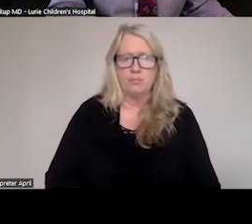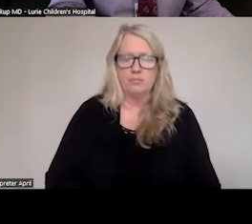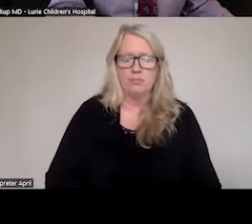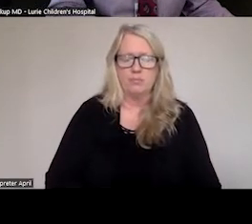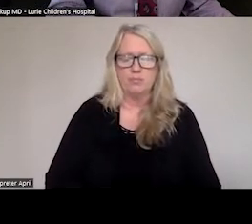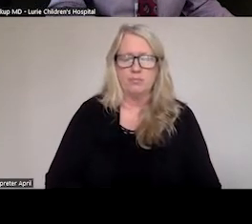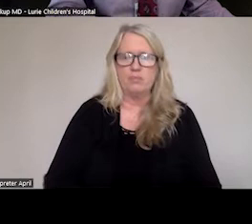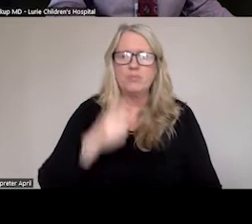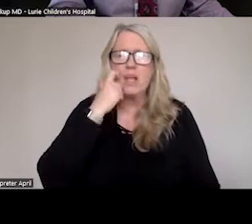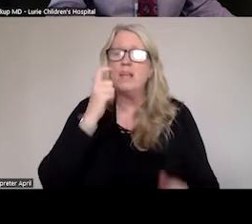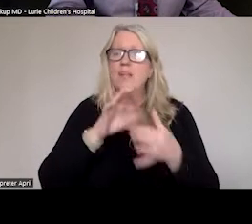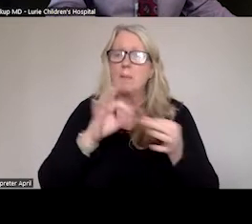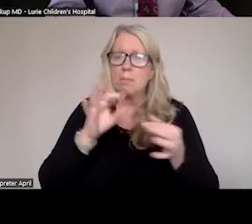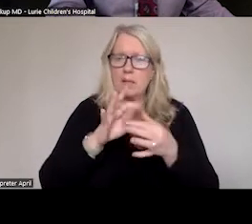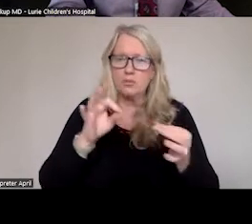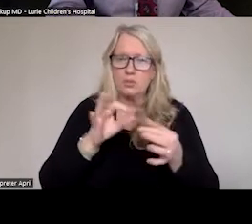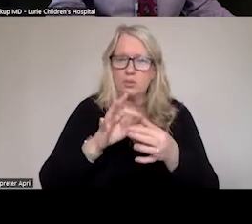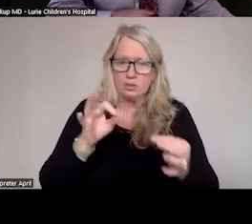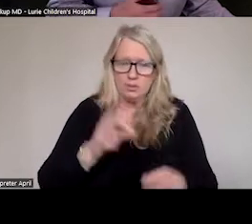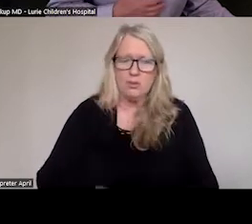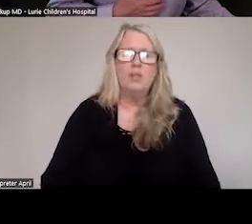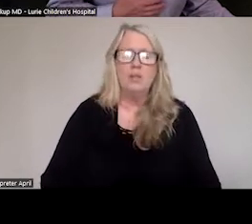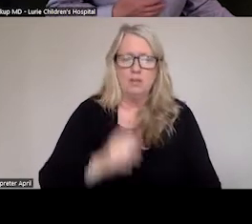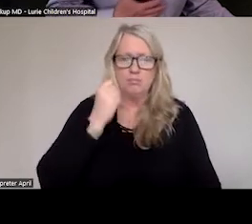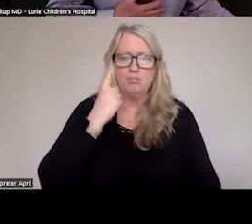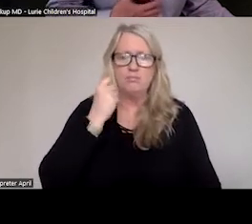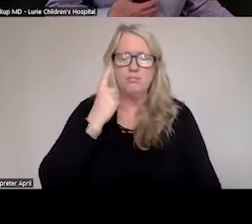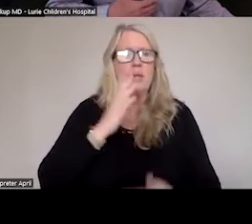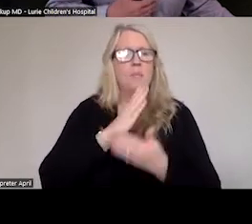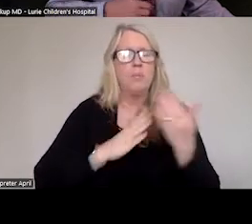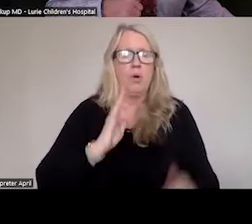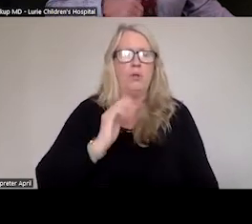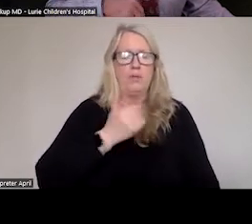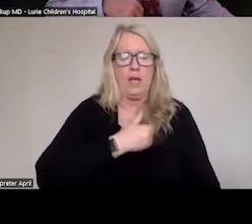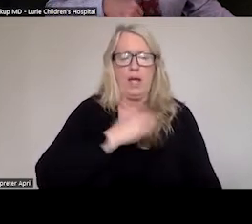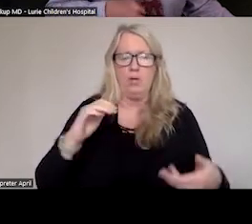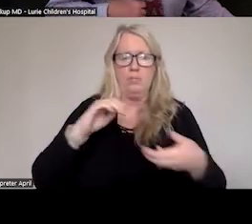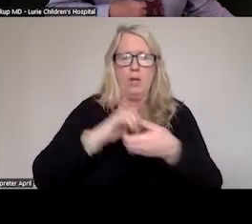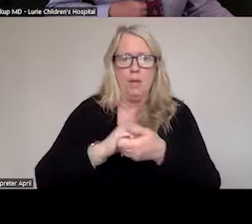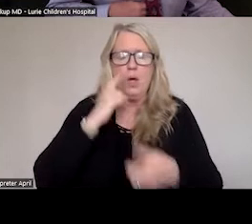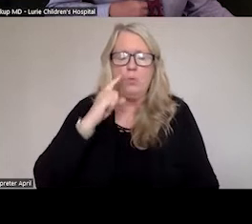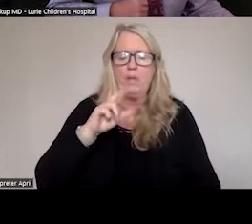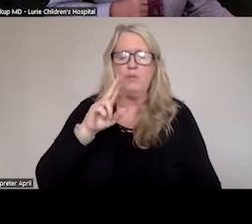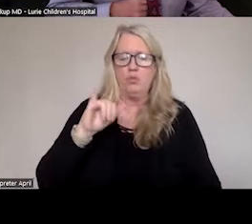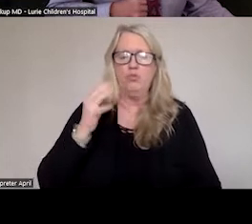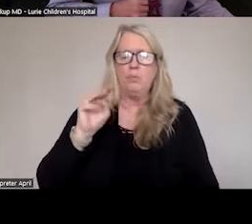So as I mentioned earlier, part of our partnership with Lurie Children's has been at the center that,